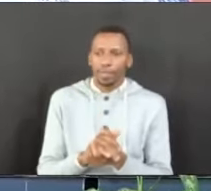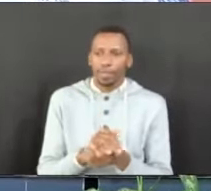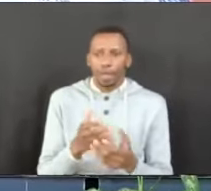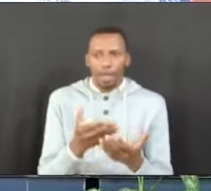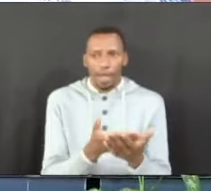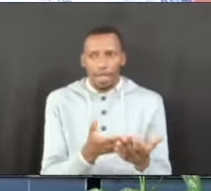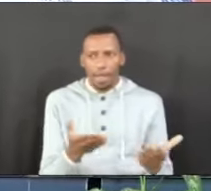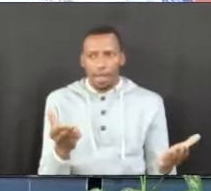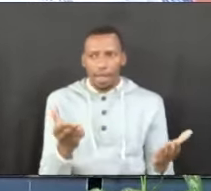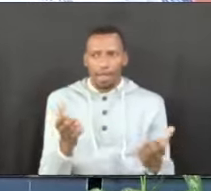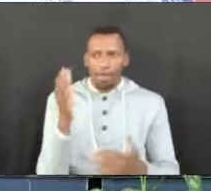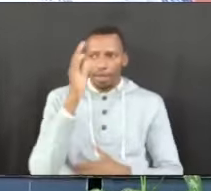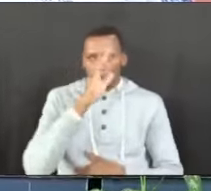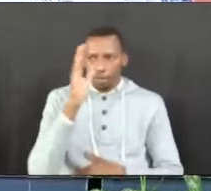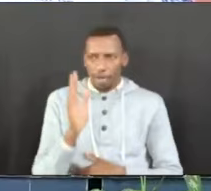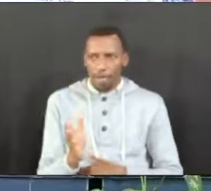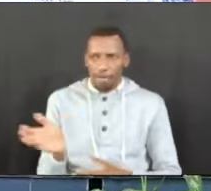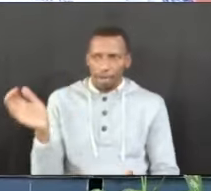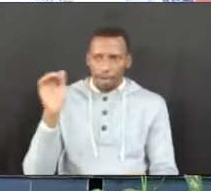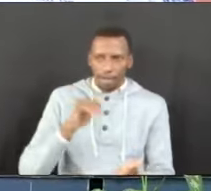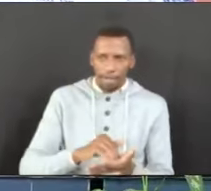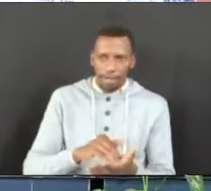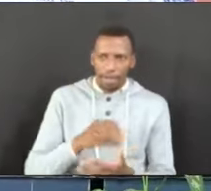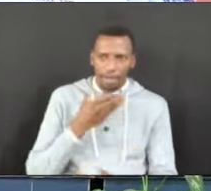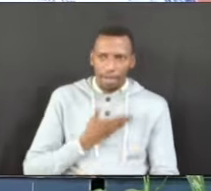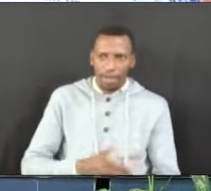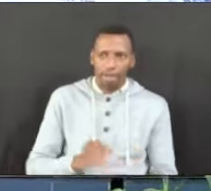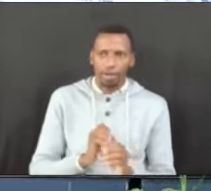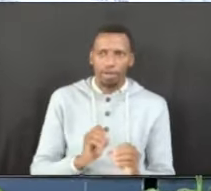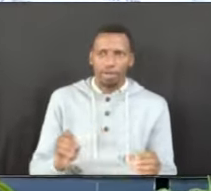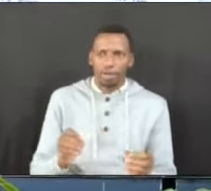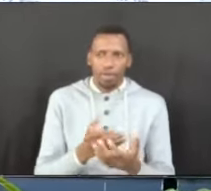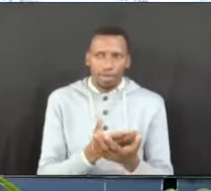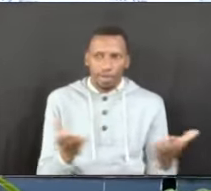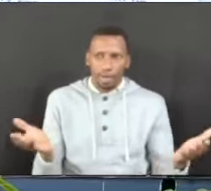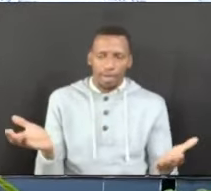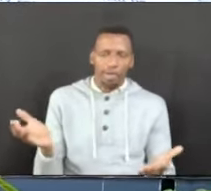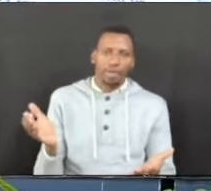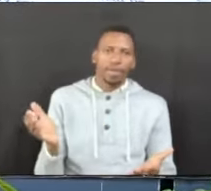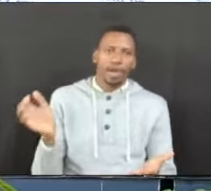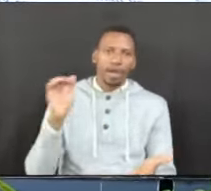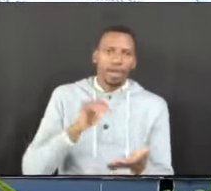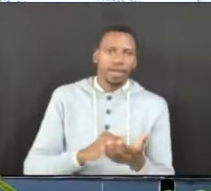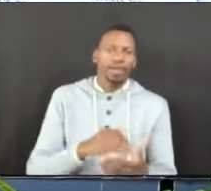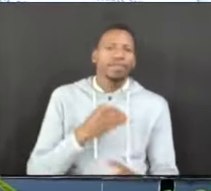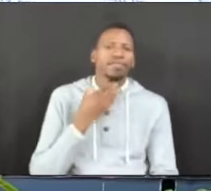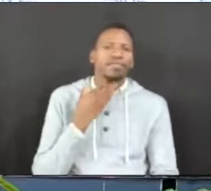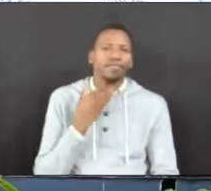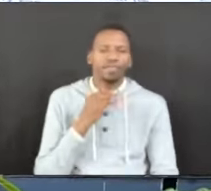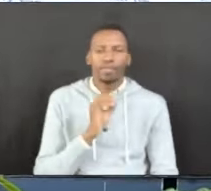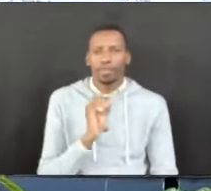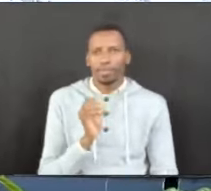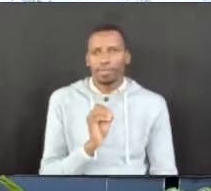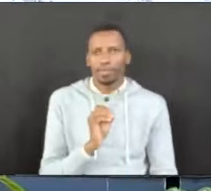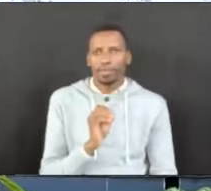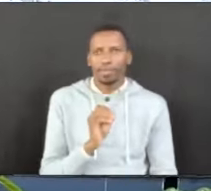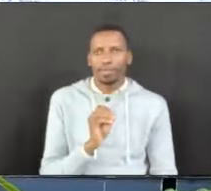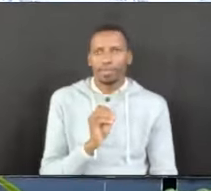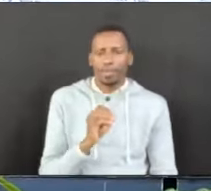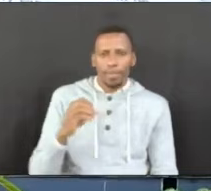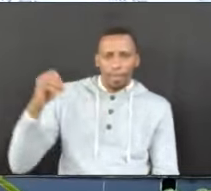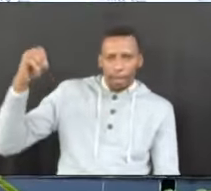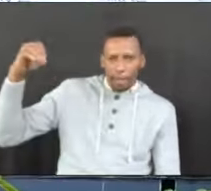never again hunger. They will never thirst. The sun will not beat down on